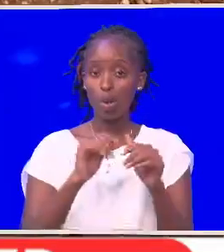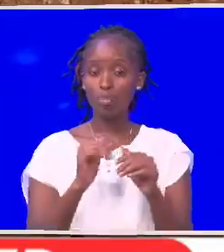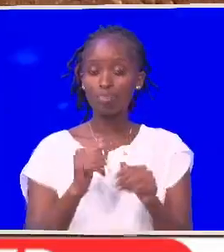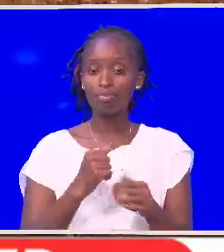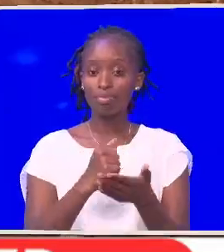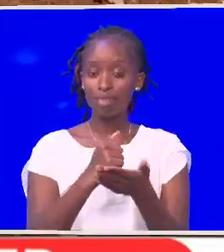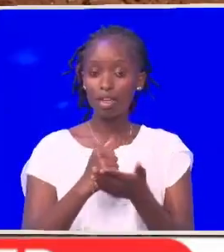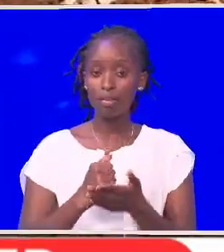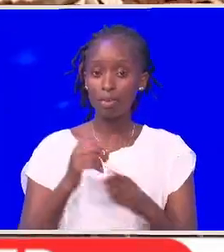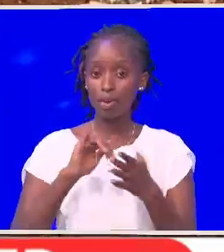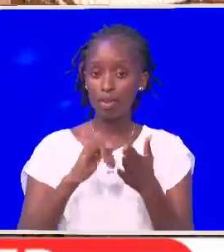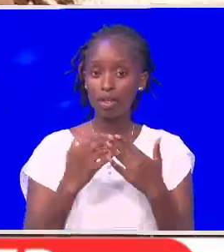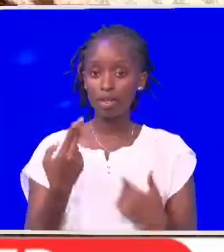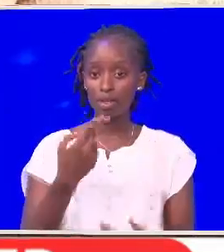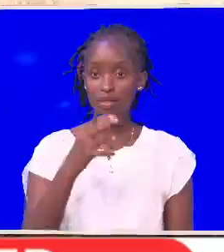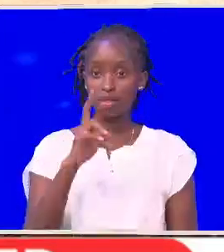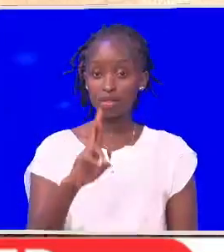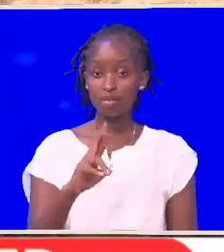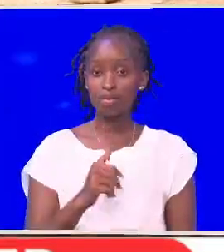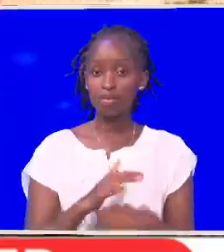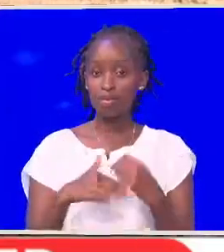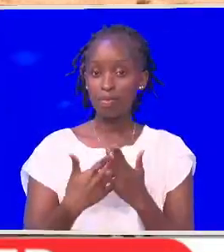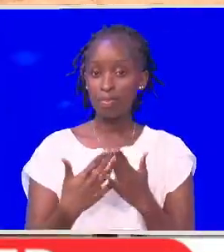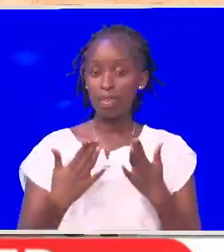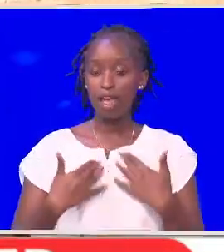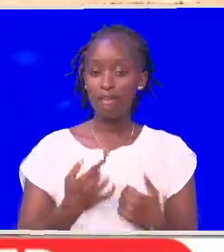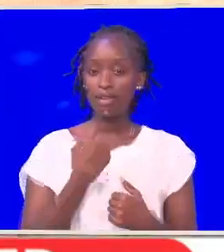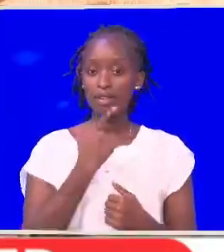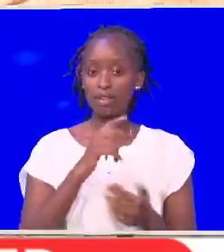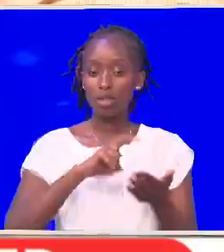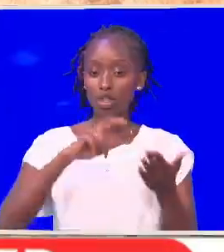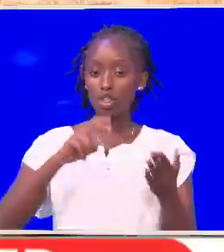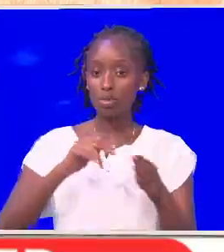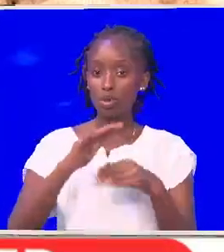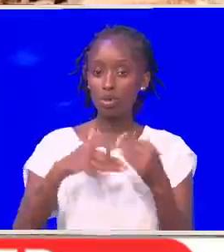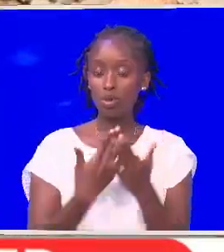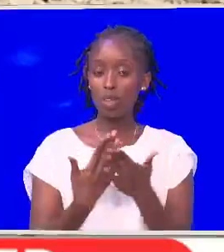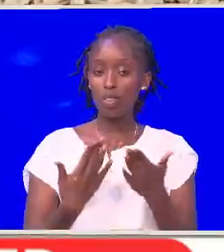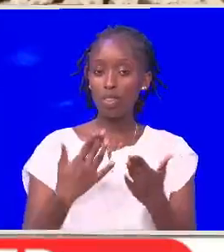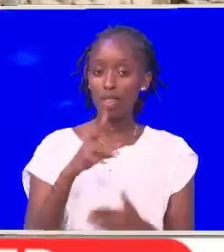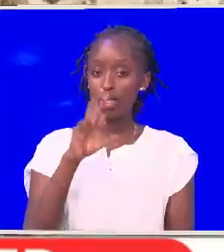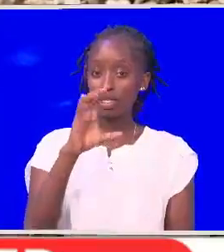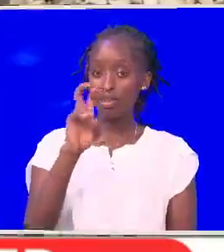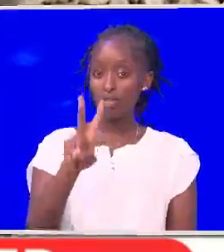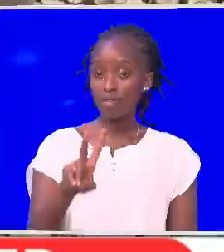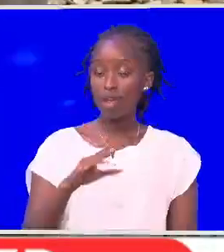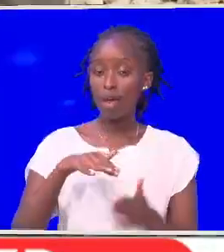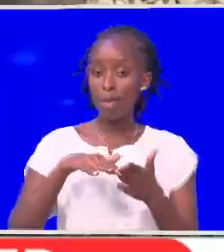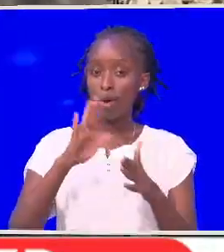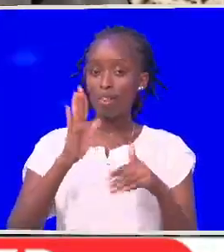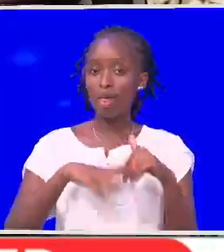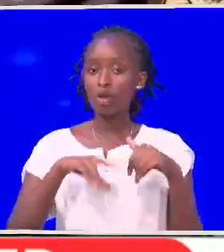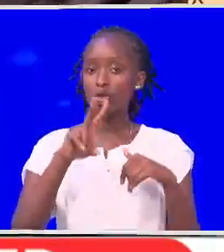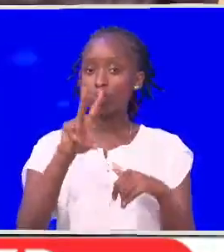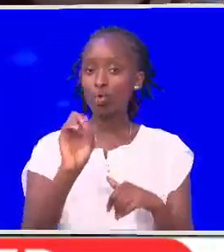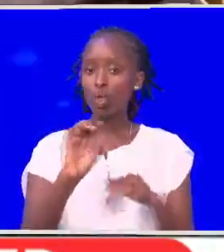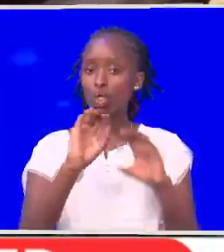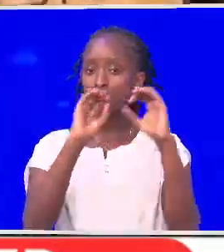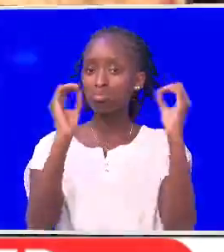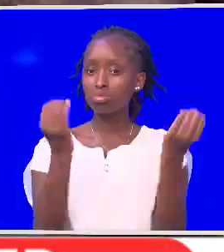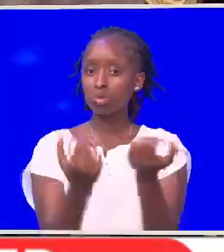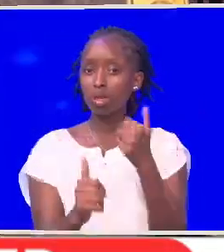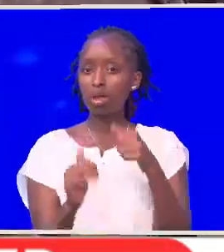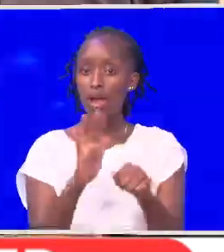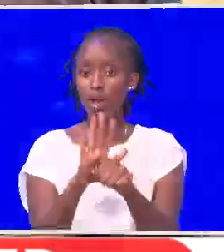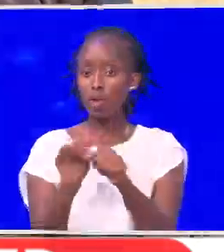resource field has proven futile. He shares with us that he has dropped his curriculum vitae, that is CV, in more than 20 organizations, a majority of which